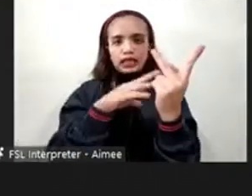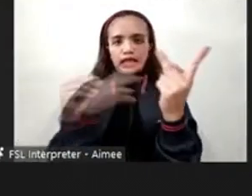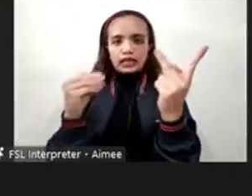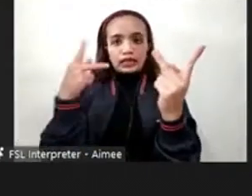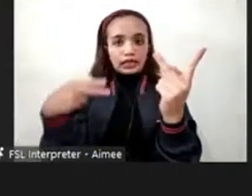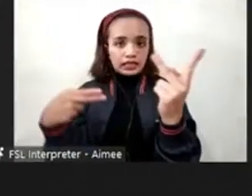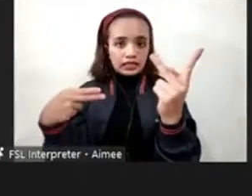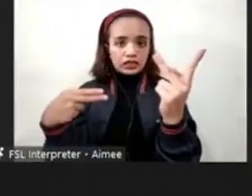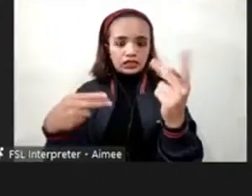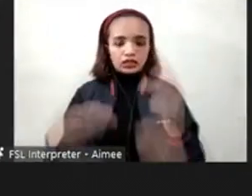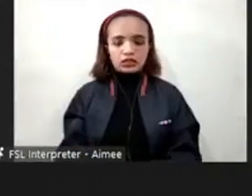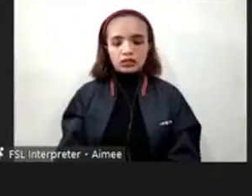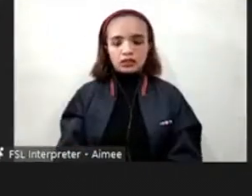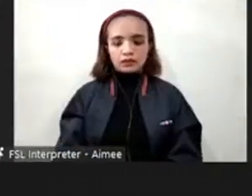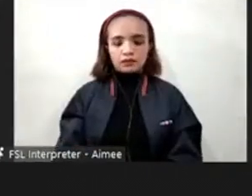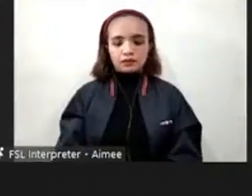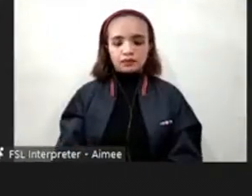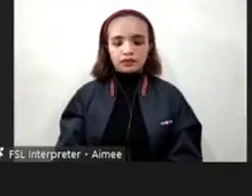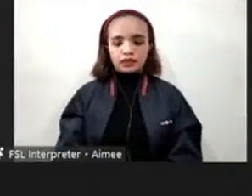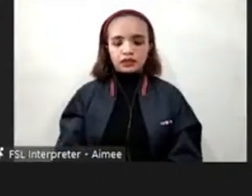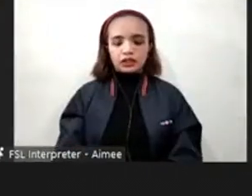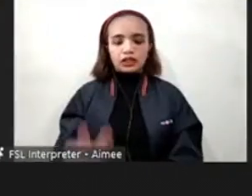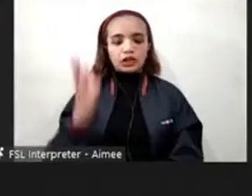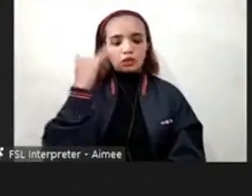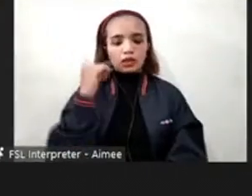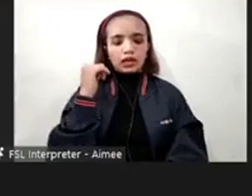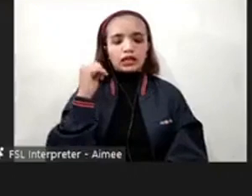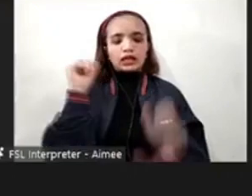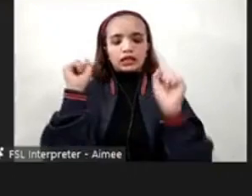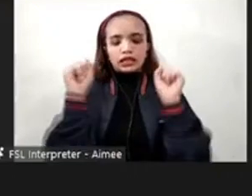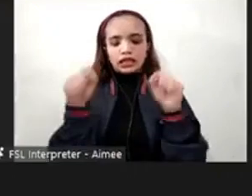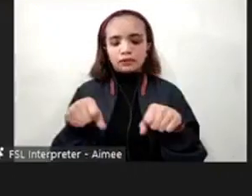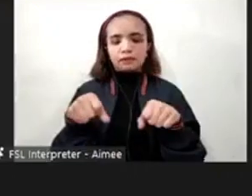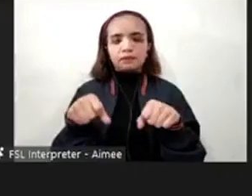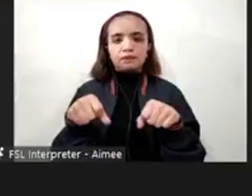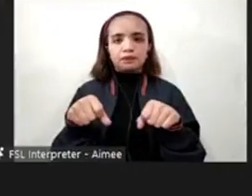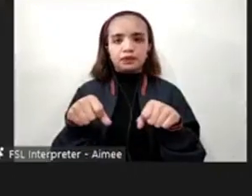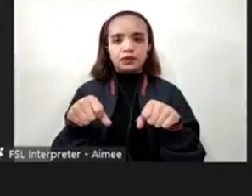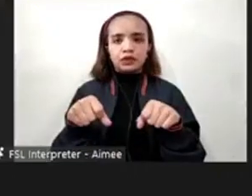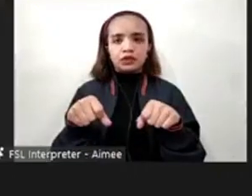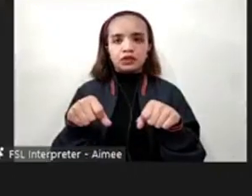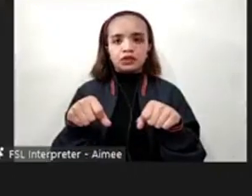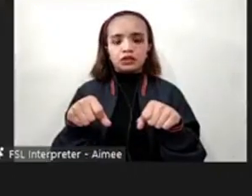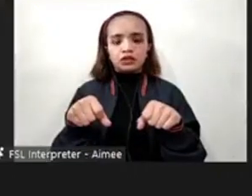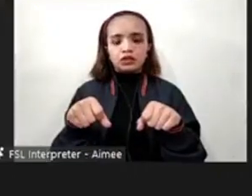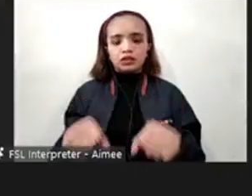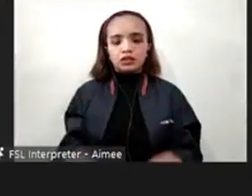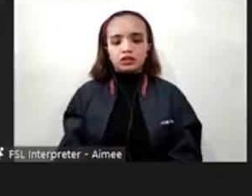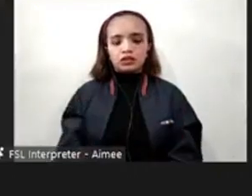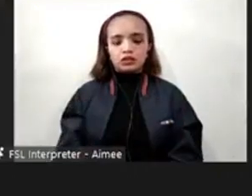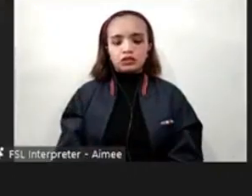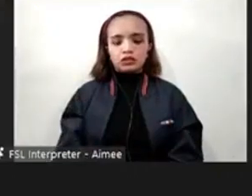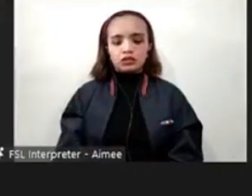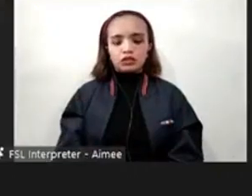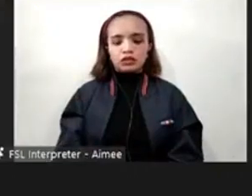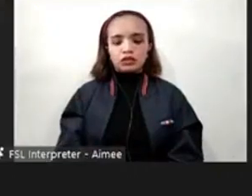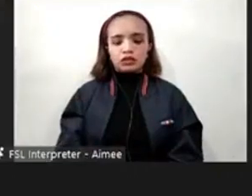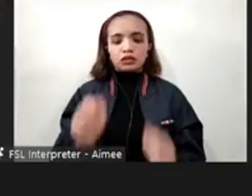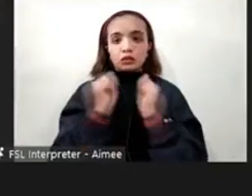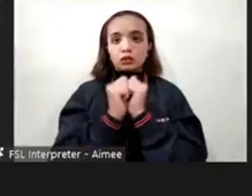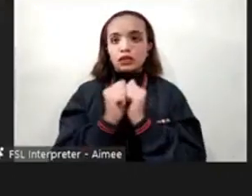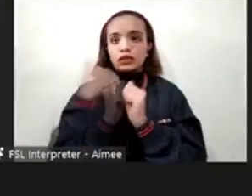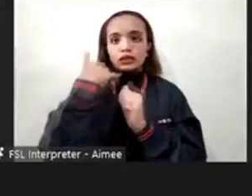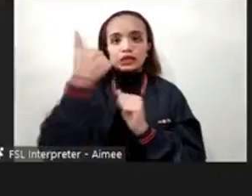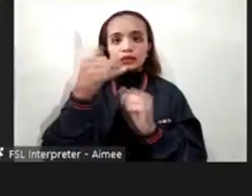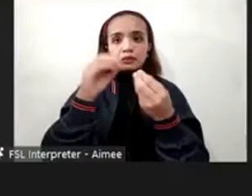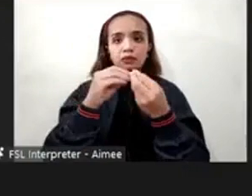able to expand our mental health services. And later on, together again with the telemedicine